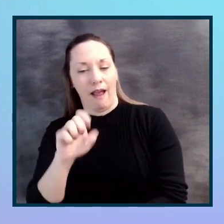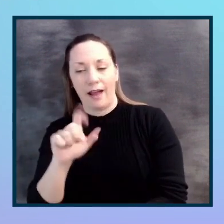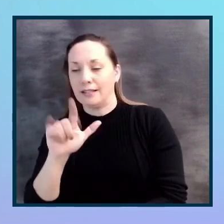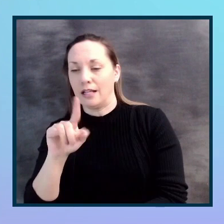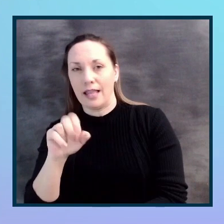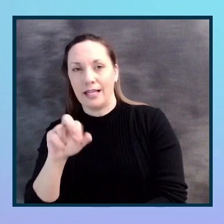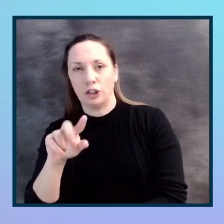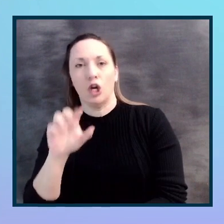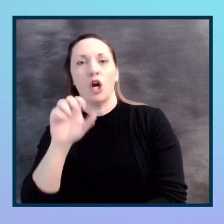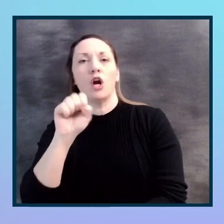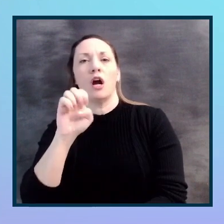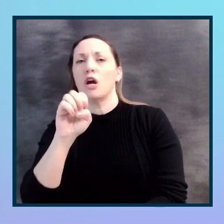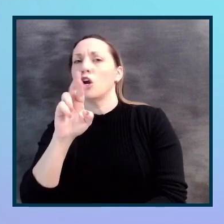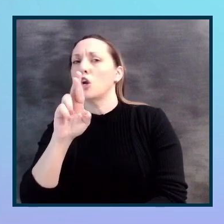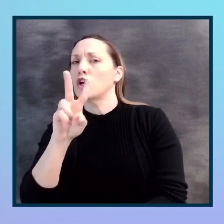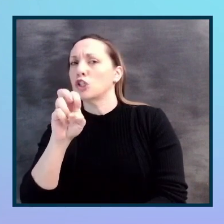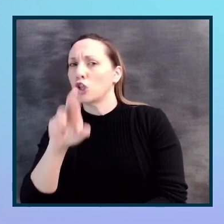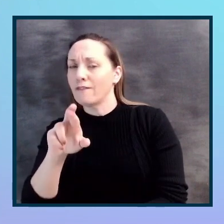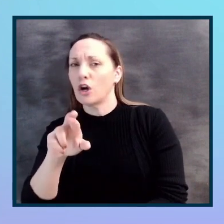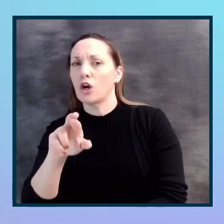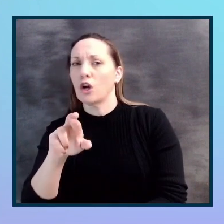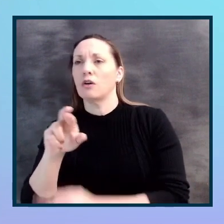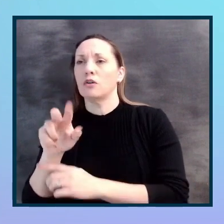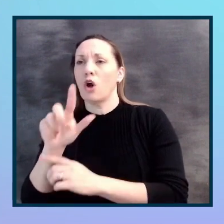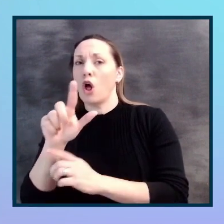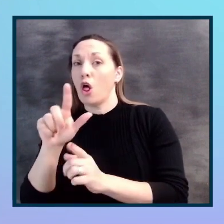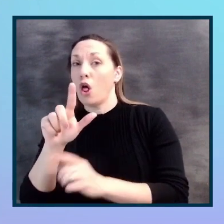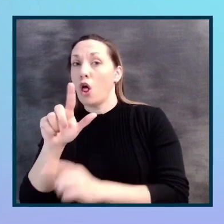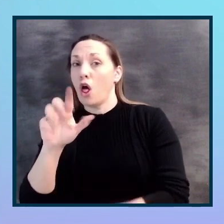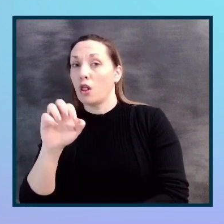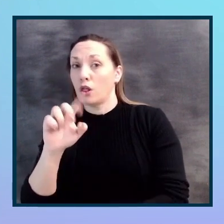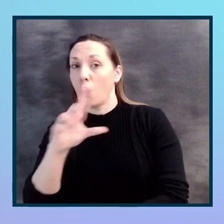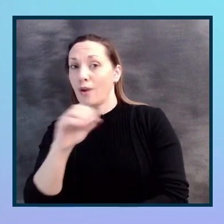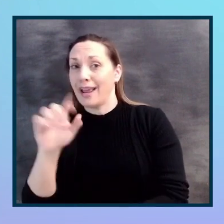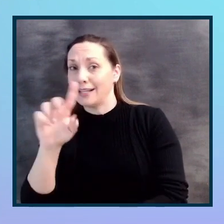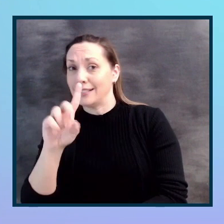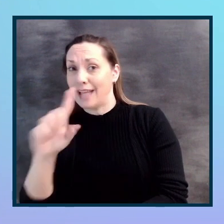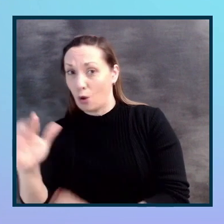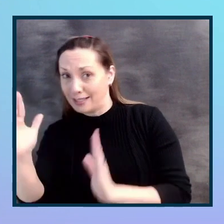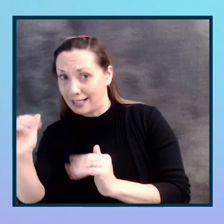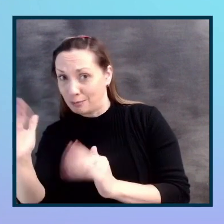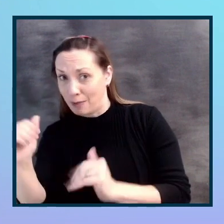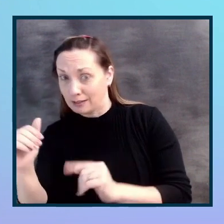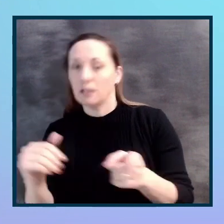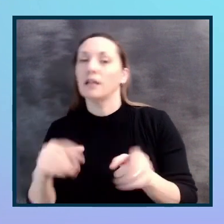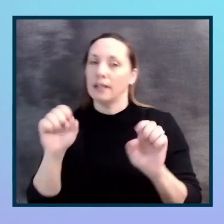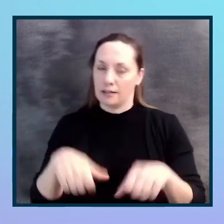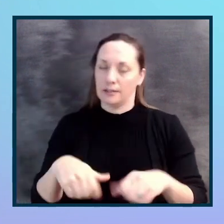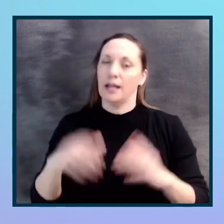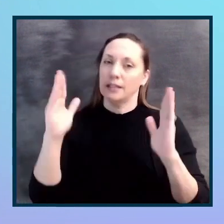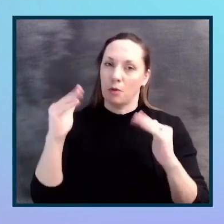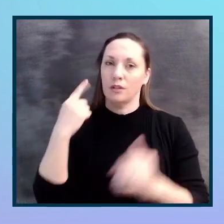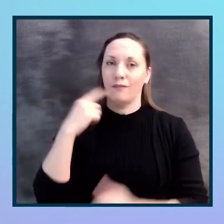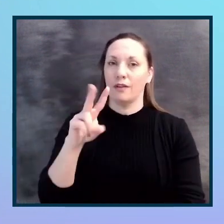server macros loading and downloads. Is that expected? Yes, that is expected currently for the VS Code extension.